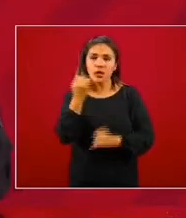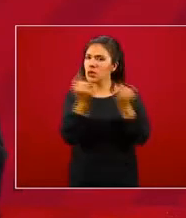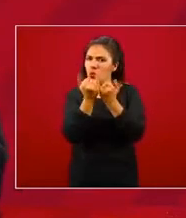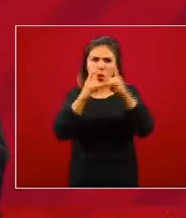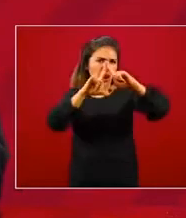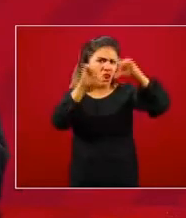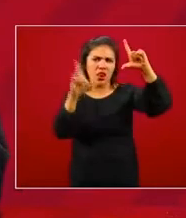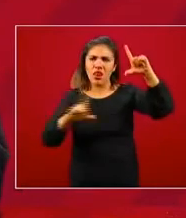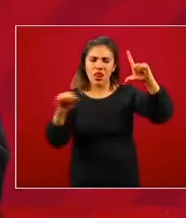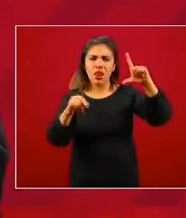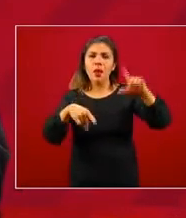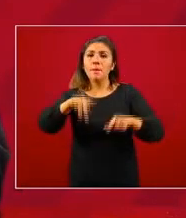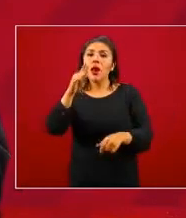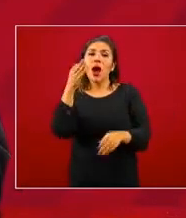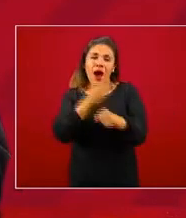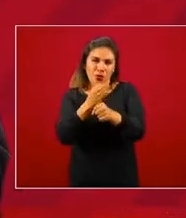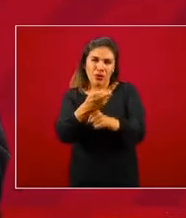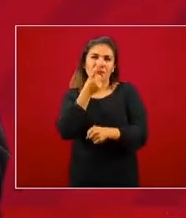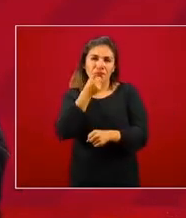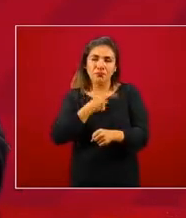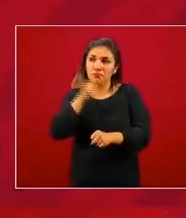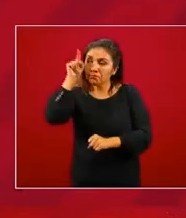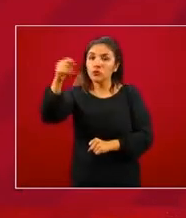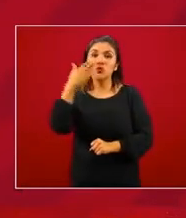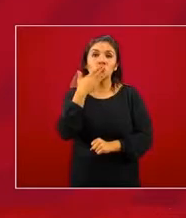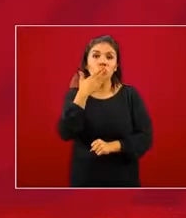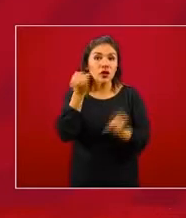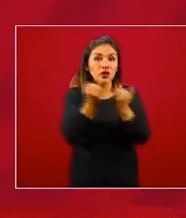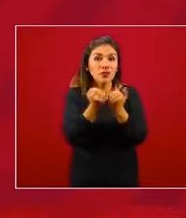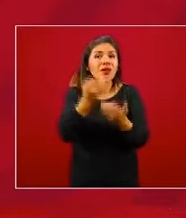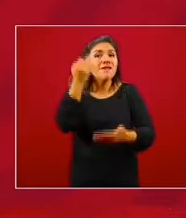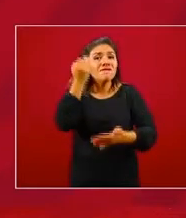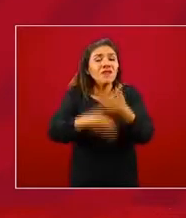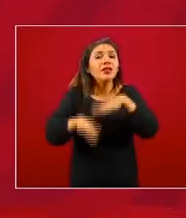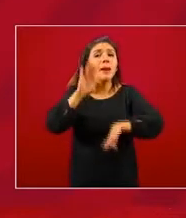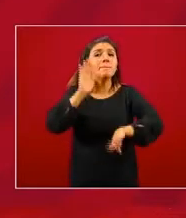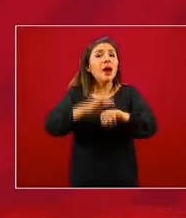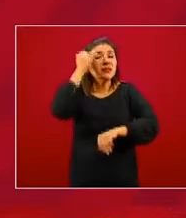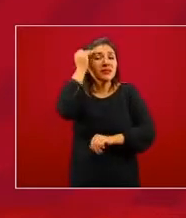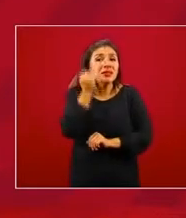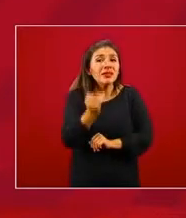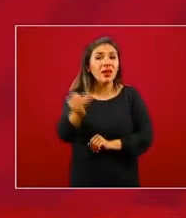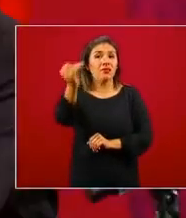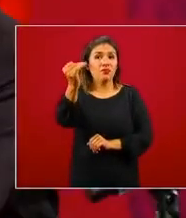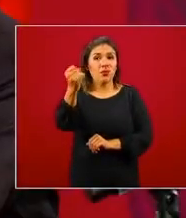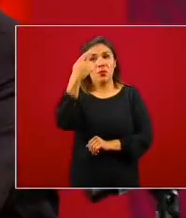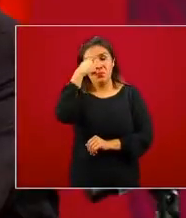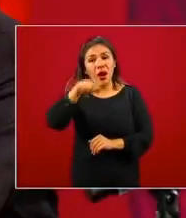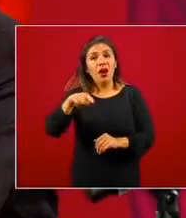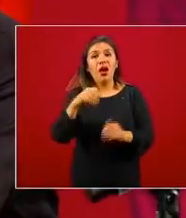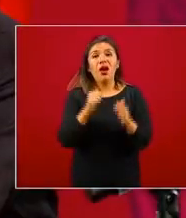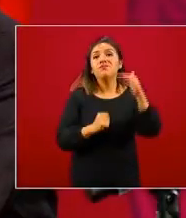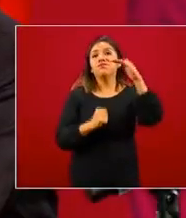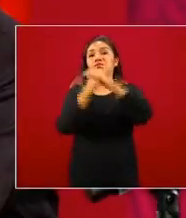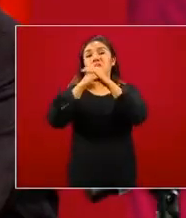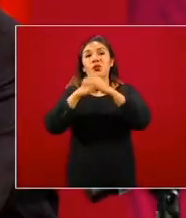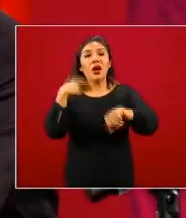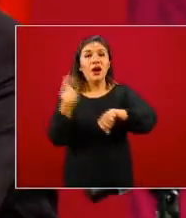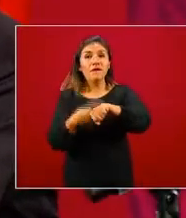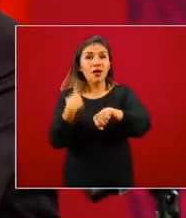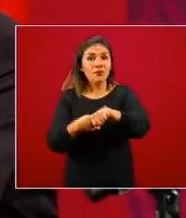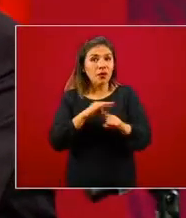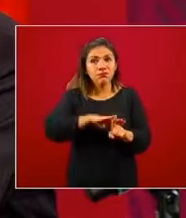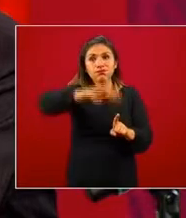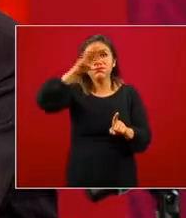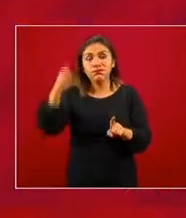of Sonora. We do this for the whole country, but we also want to talk to Sonora specifically. You still have quite the stretch in your